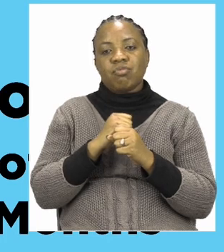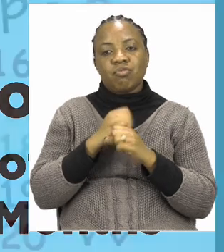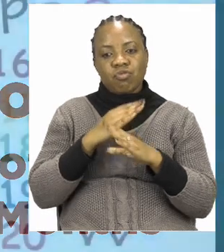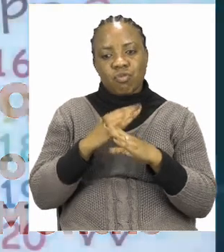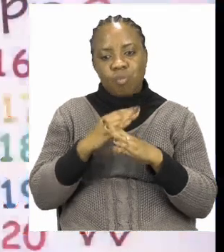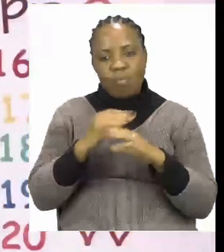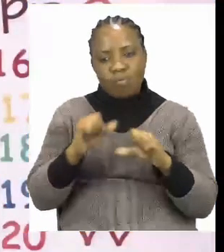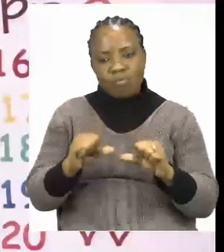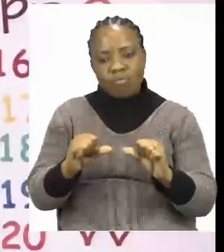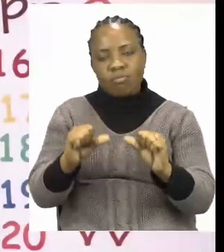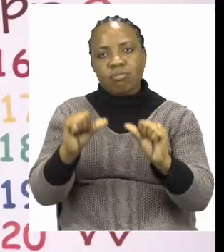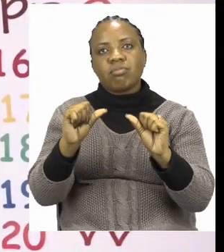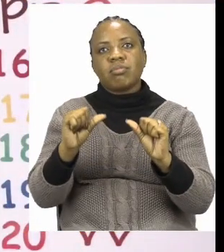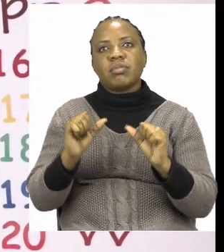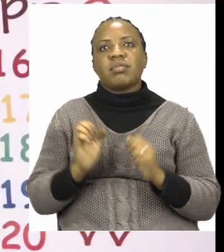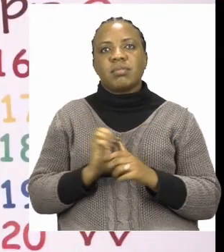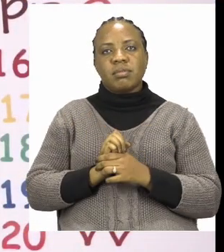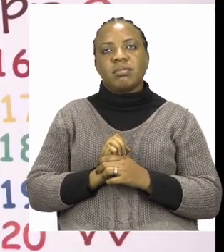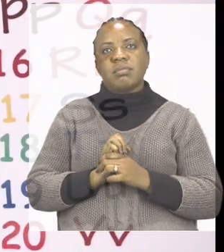tense.